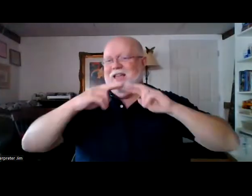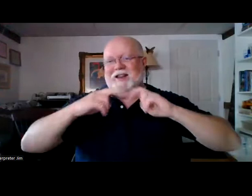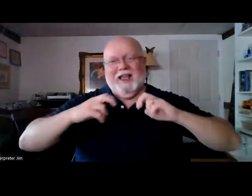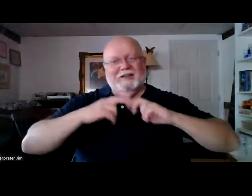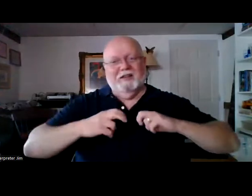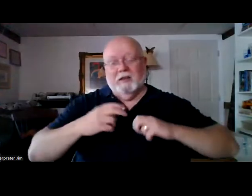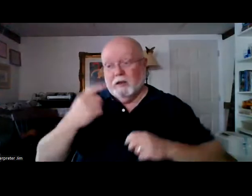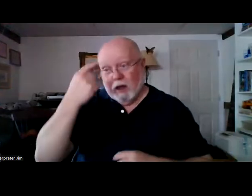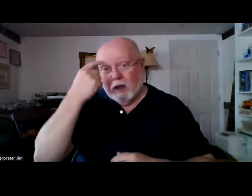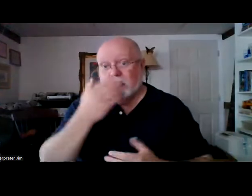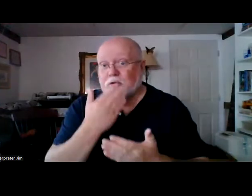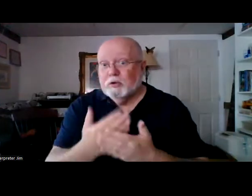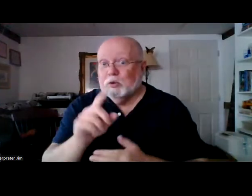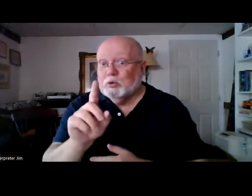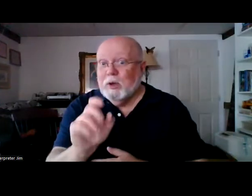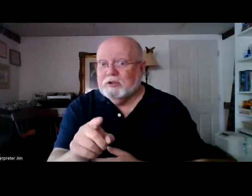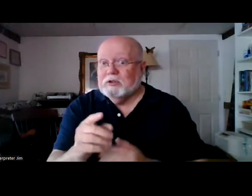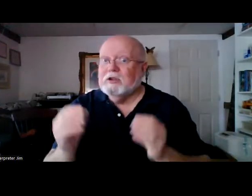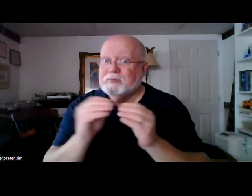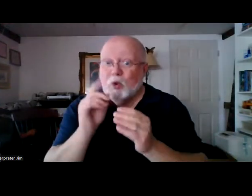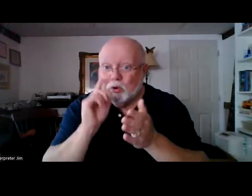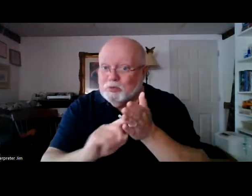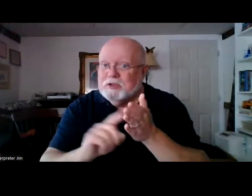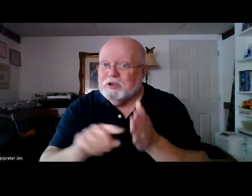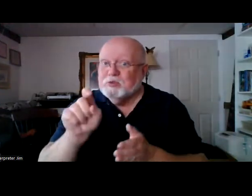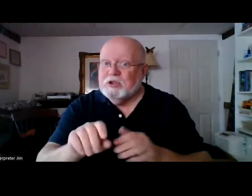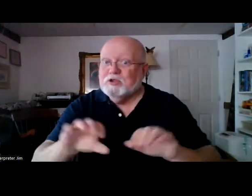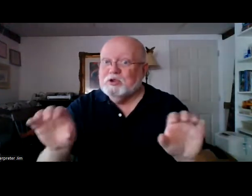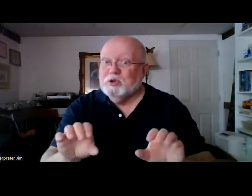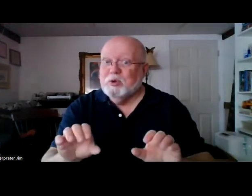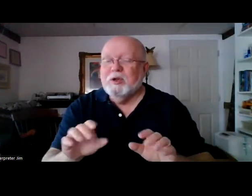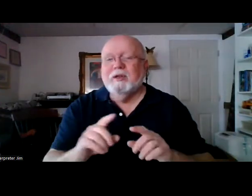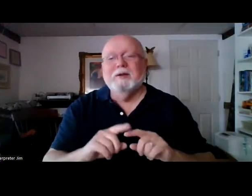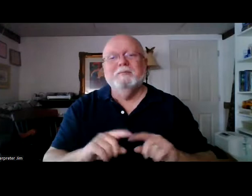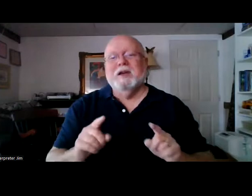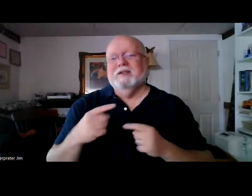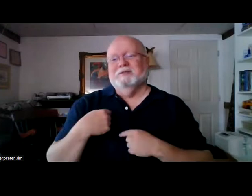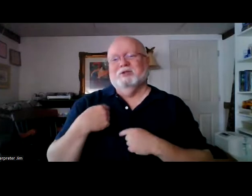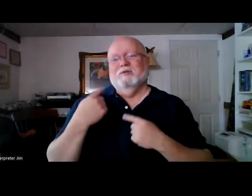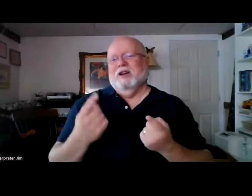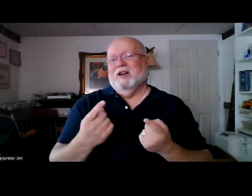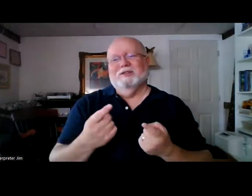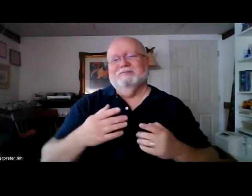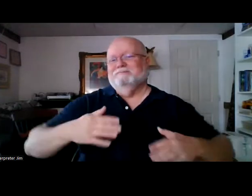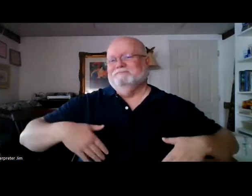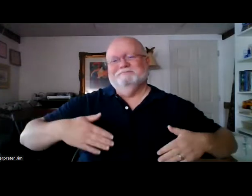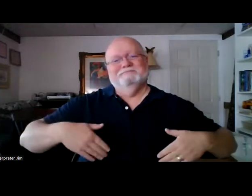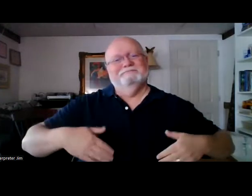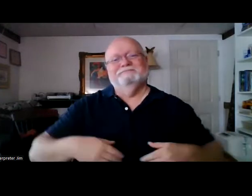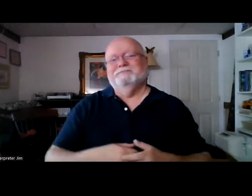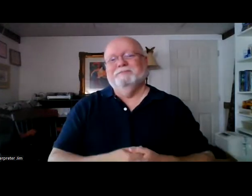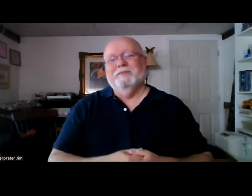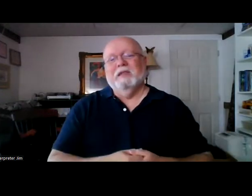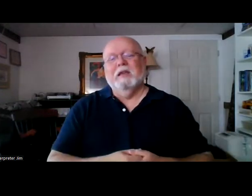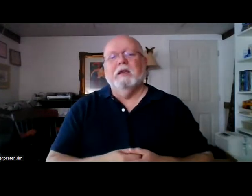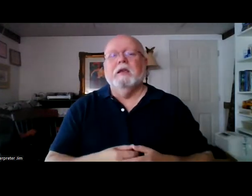to be done there. But it was not parsed out like that. And in the beginning, a lot of the